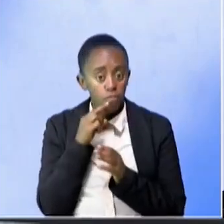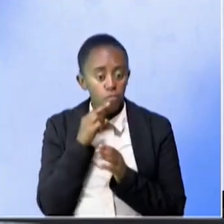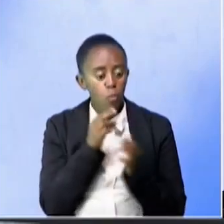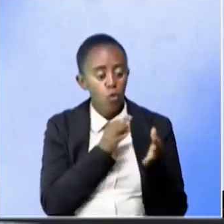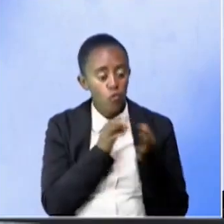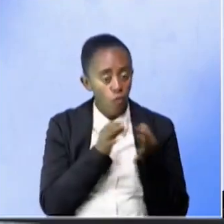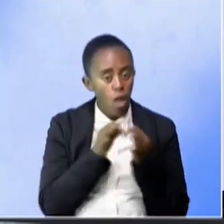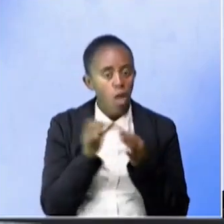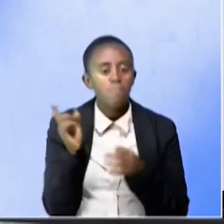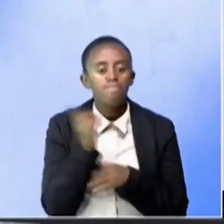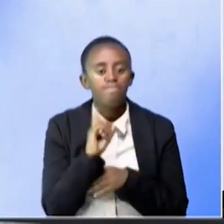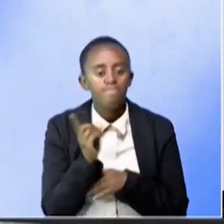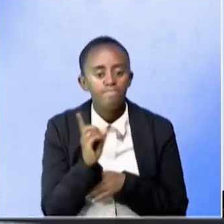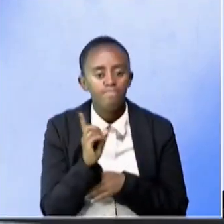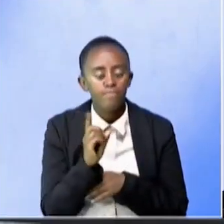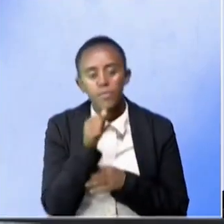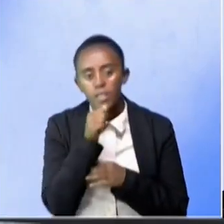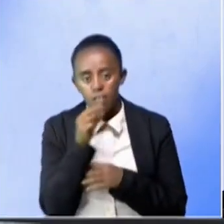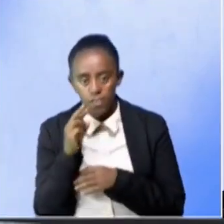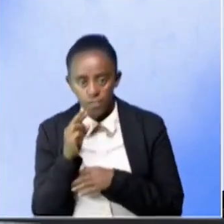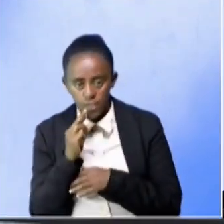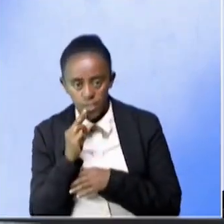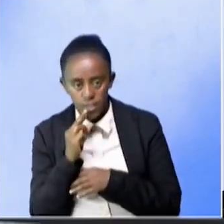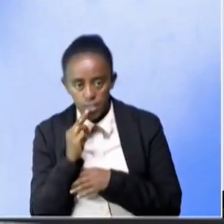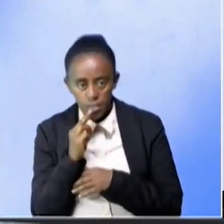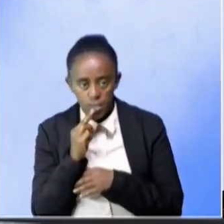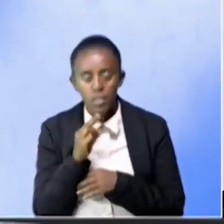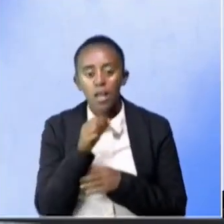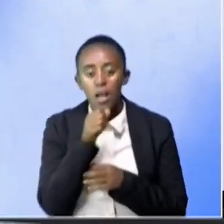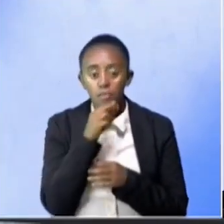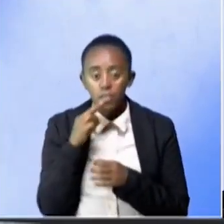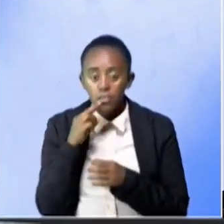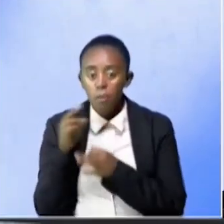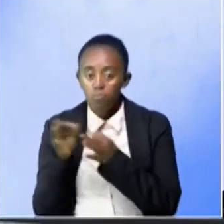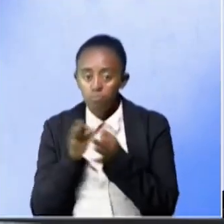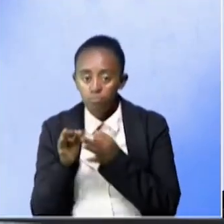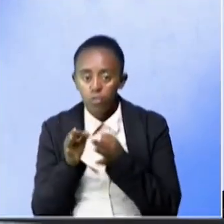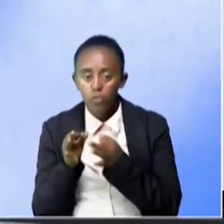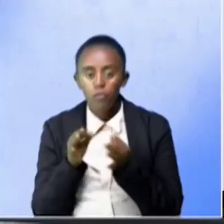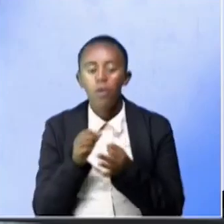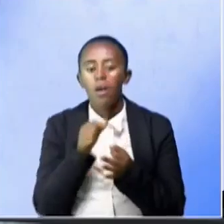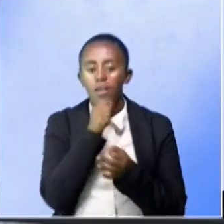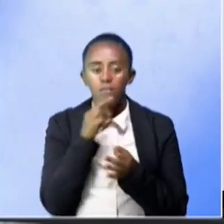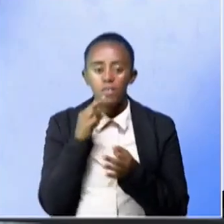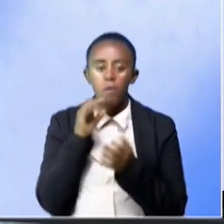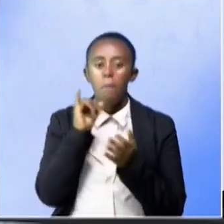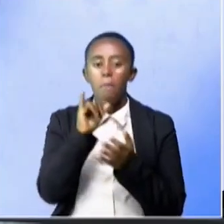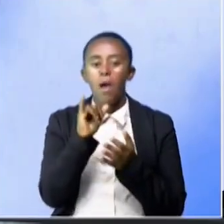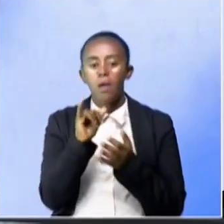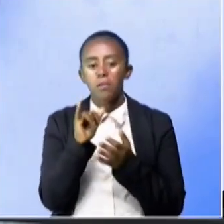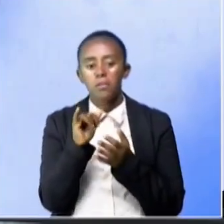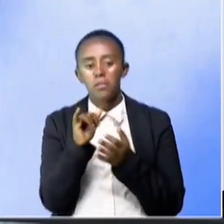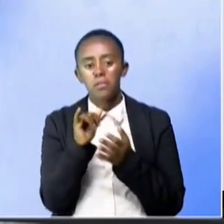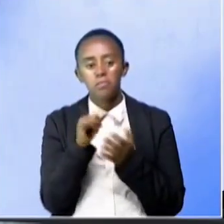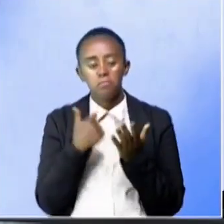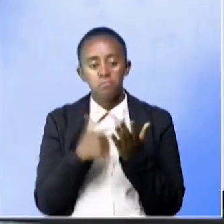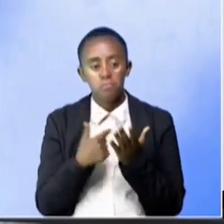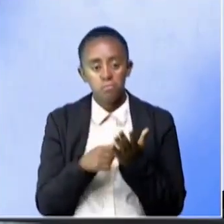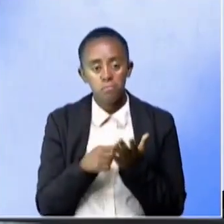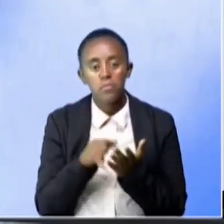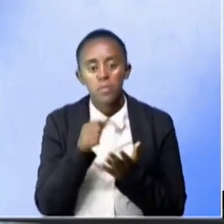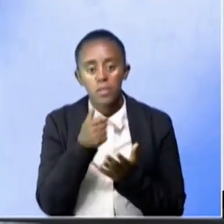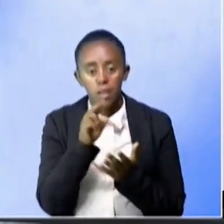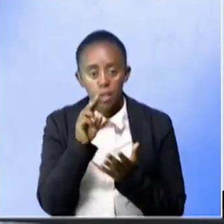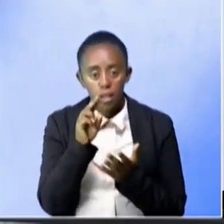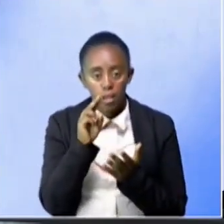modify what? Adverbs. Adverb modifies adverb by itself. An adverb